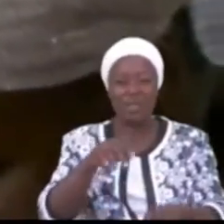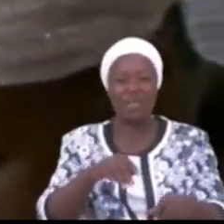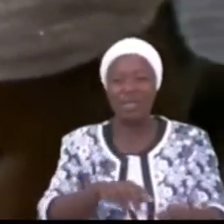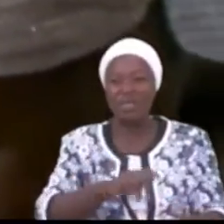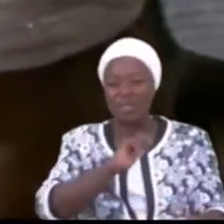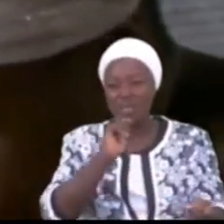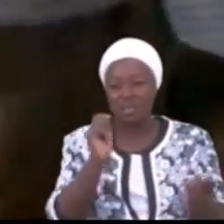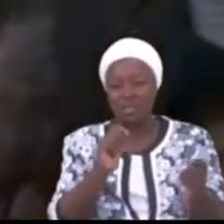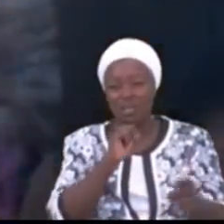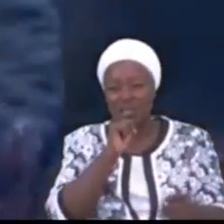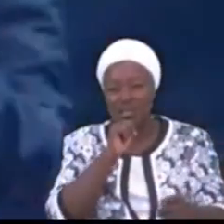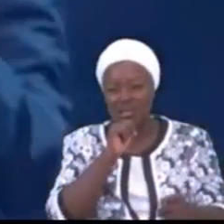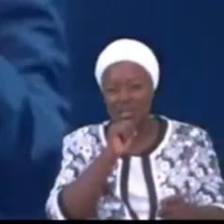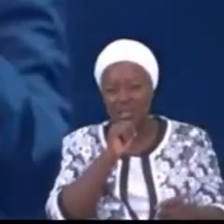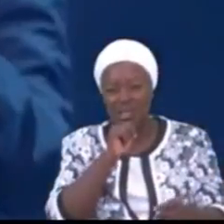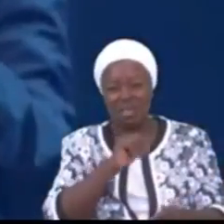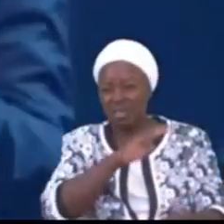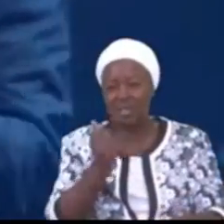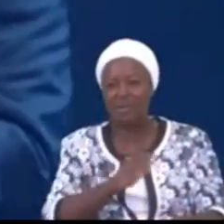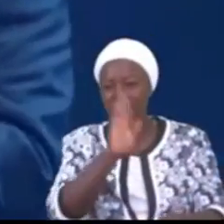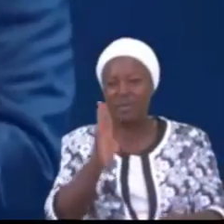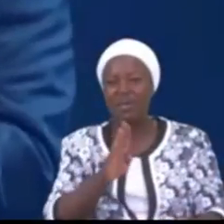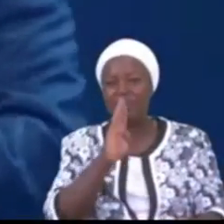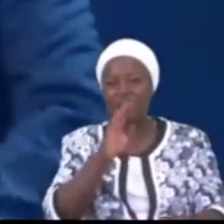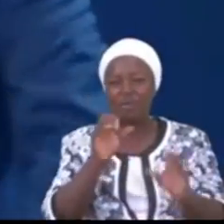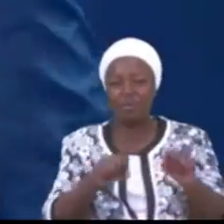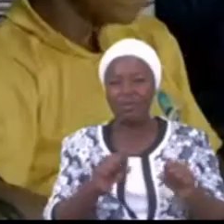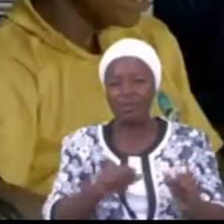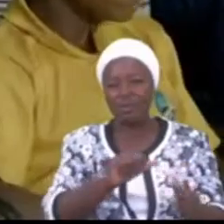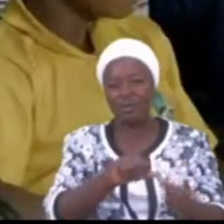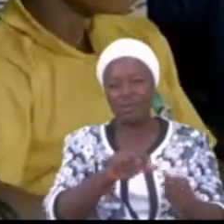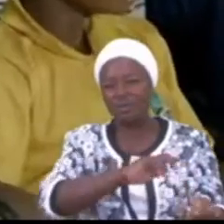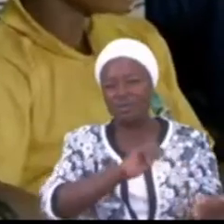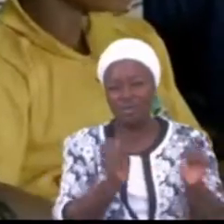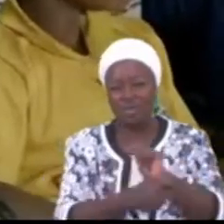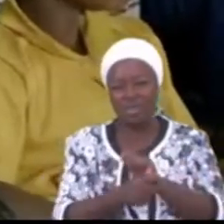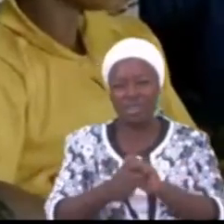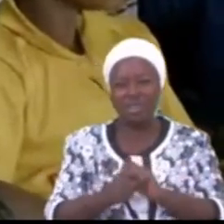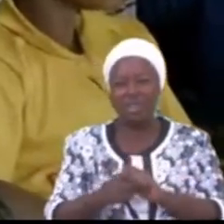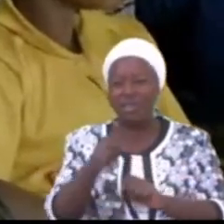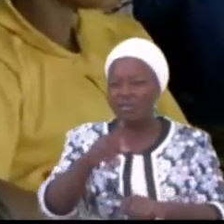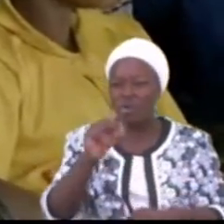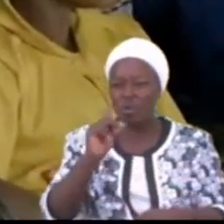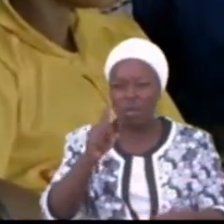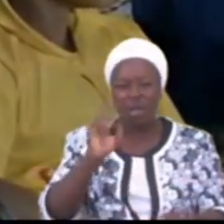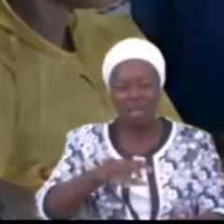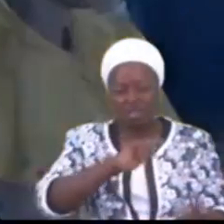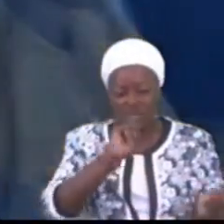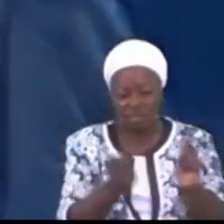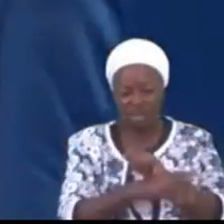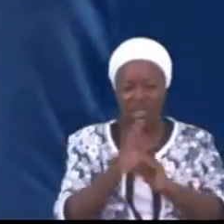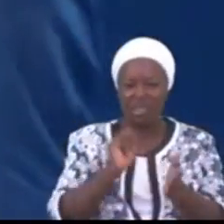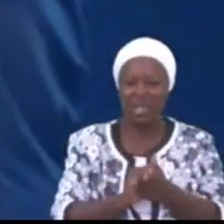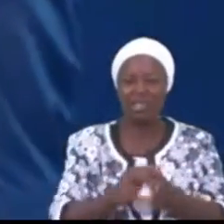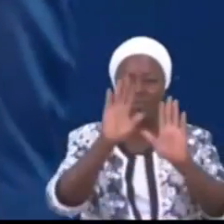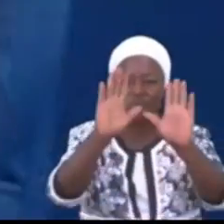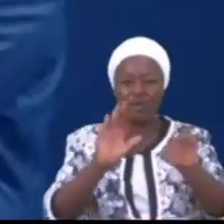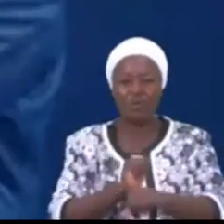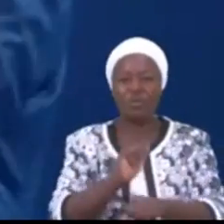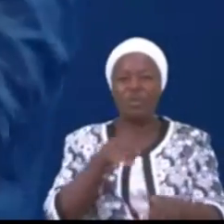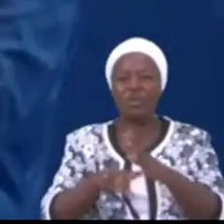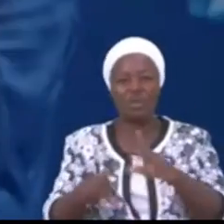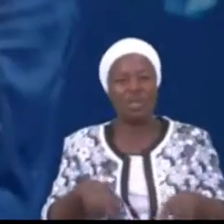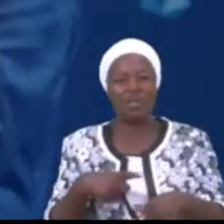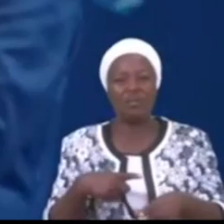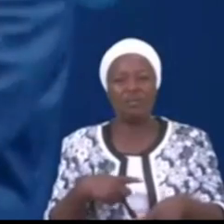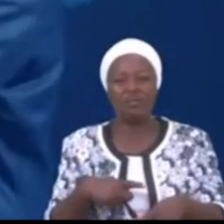Your deliverance will be irreversible. And every good thing you have got, emancipation, at